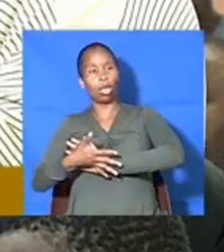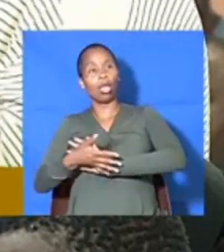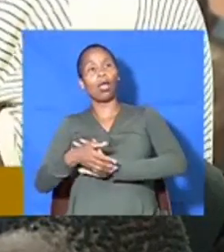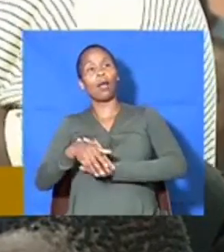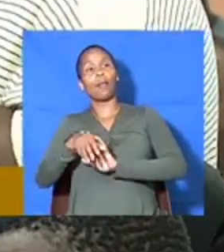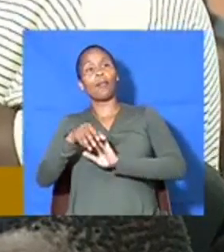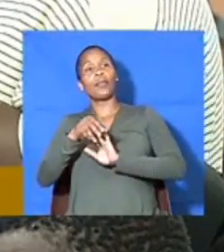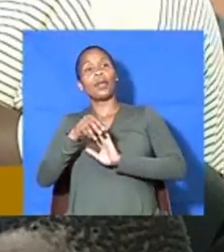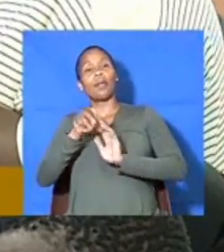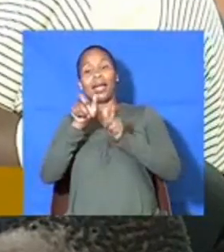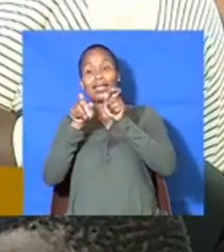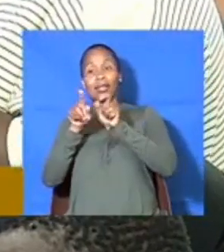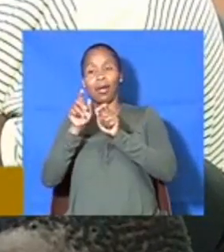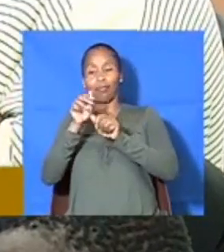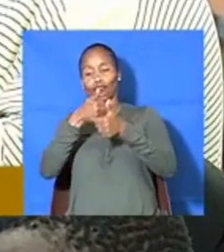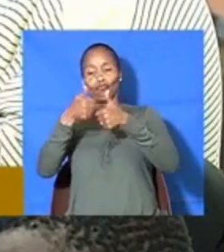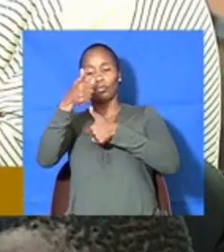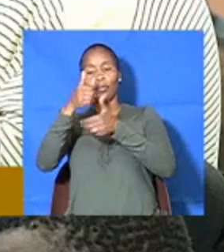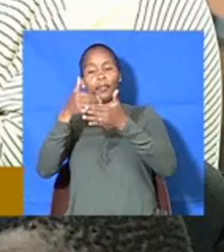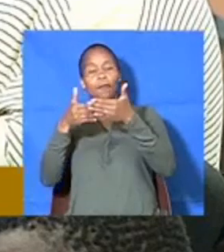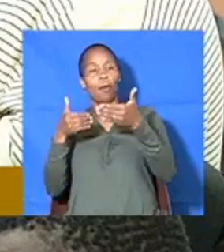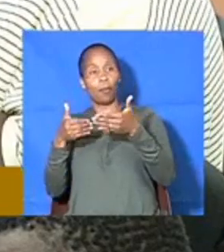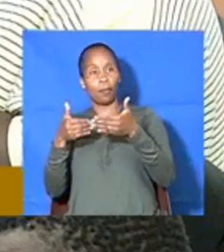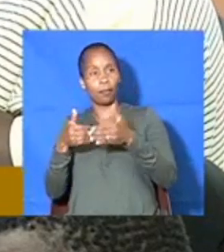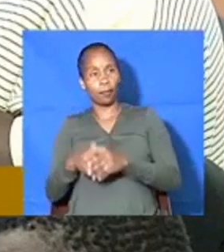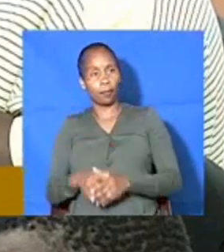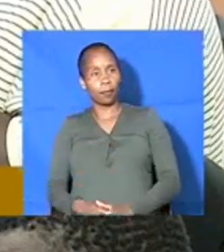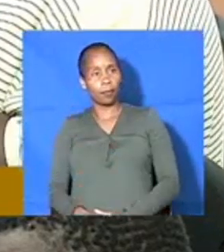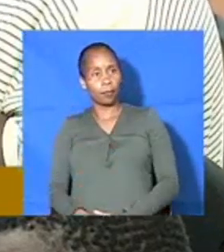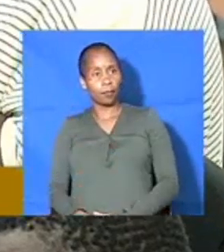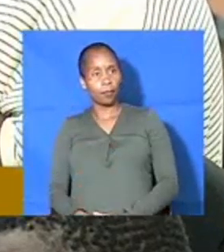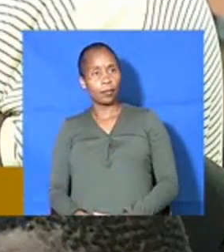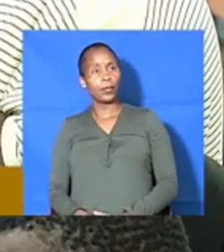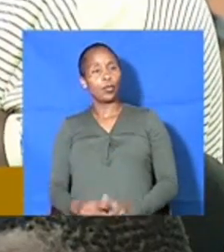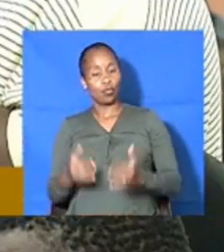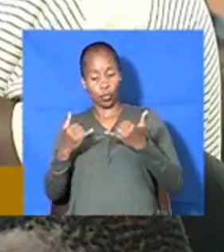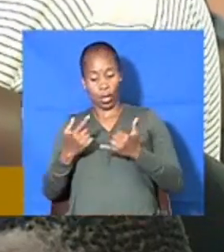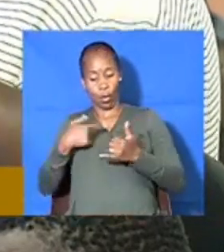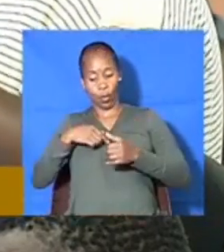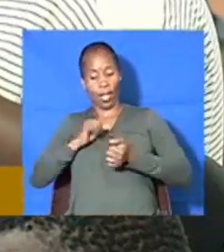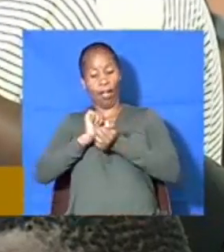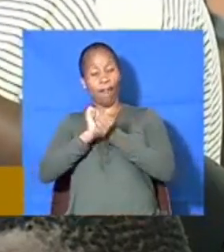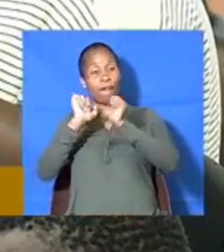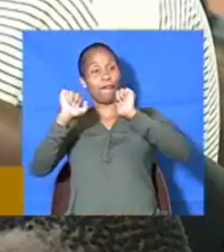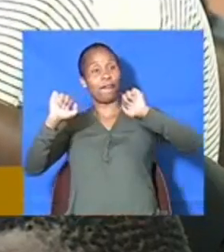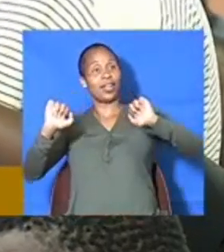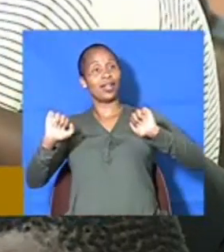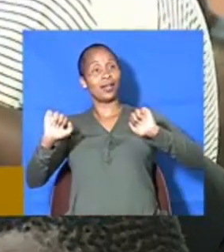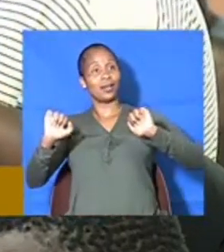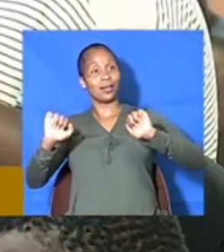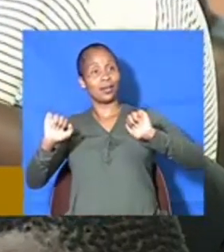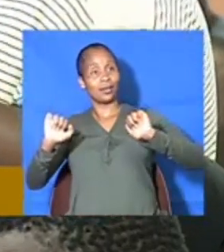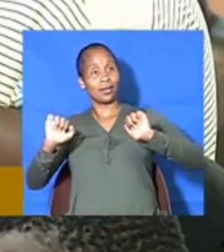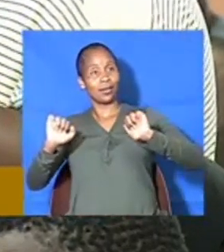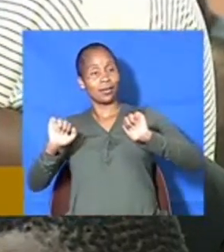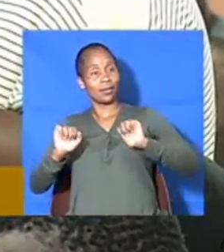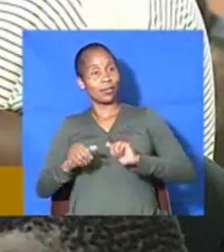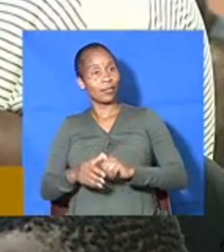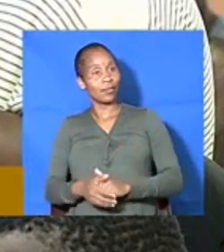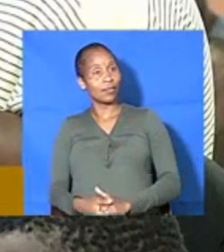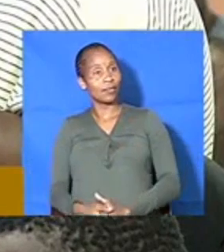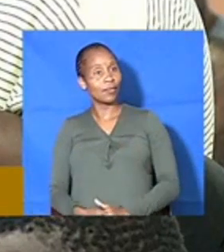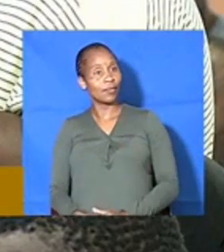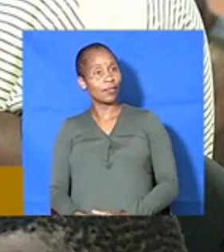Inkom. Thank you very much. Lo abulabula kula. The one speaking here. Sambo Grace Tintualo. Sambo